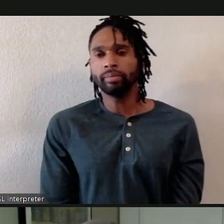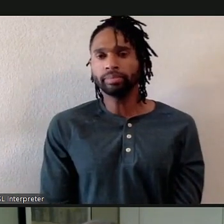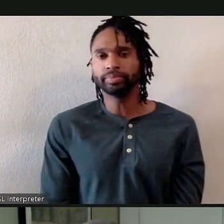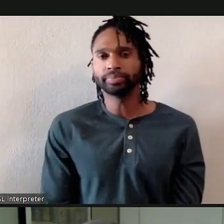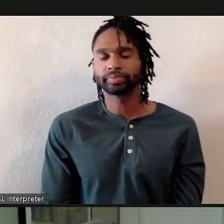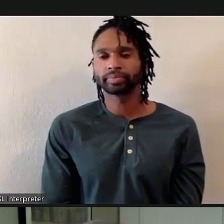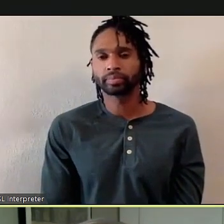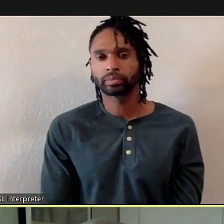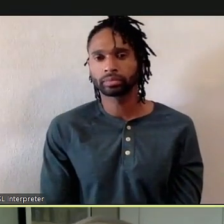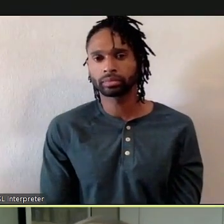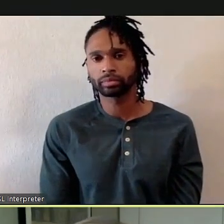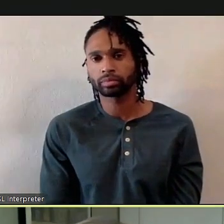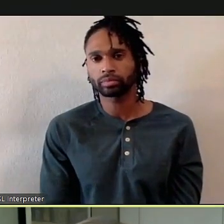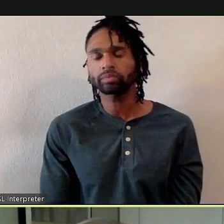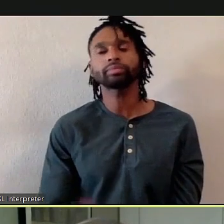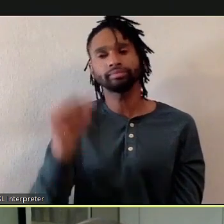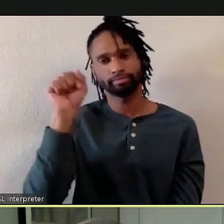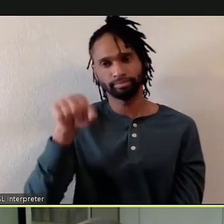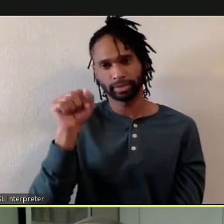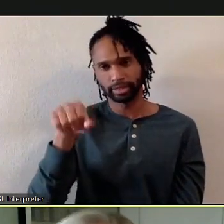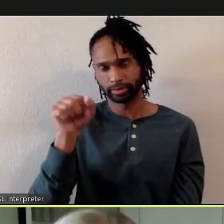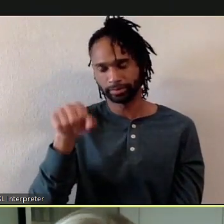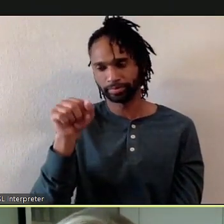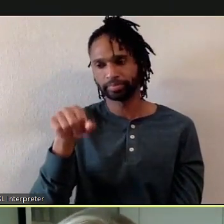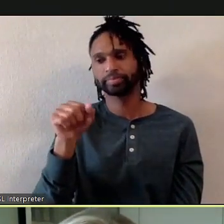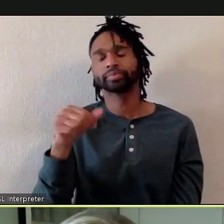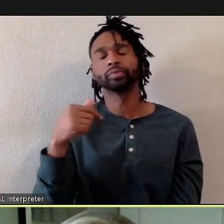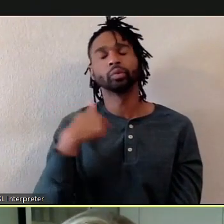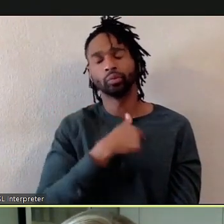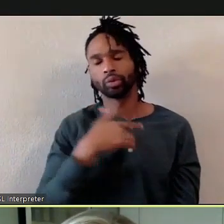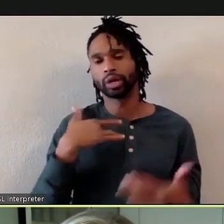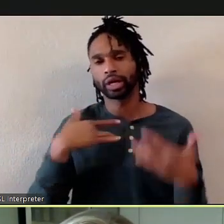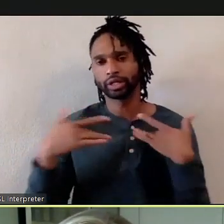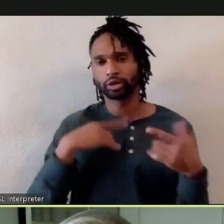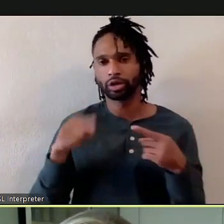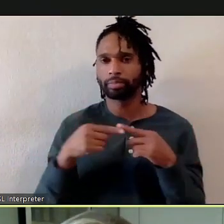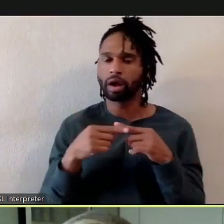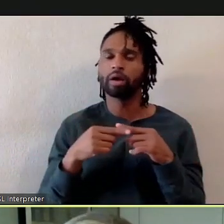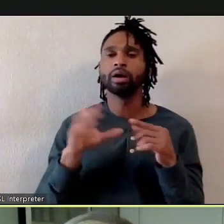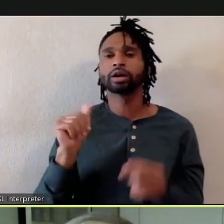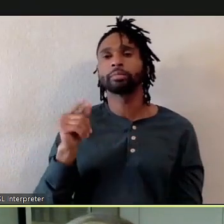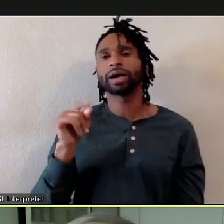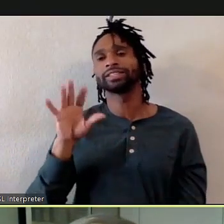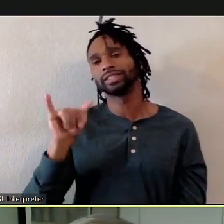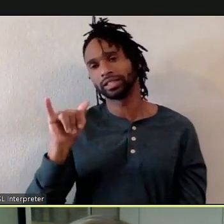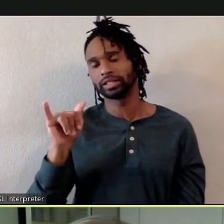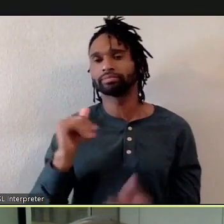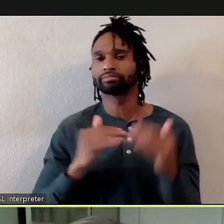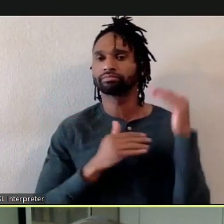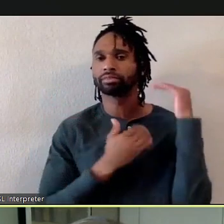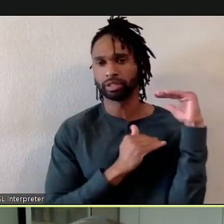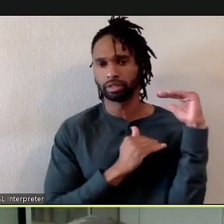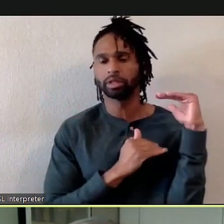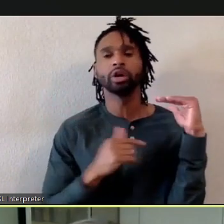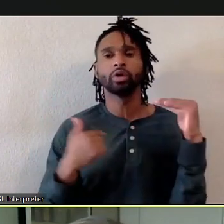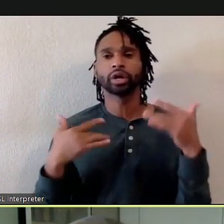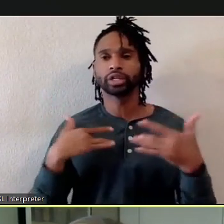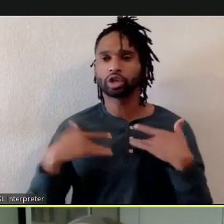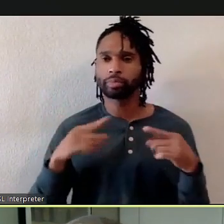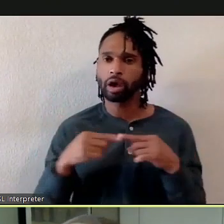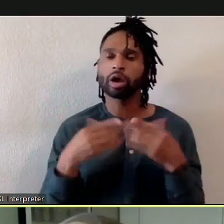So yes, we are certainly, we're concerned about capacity at all levels, right? So we're concerned about our public